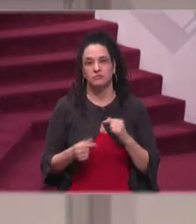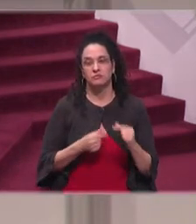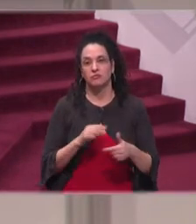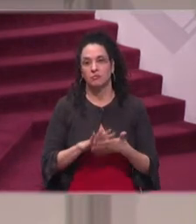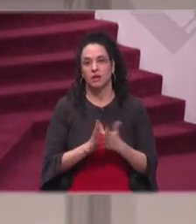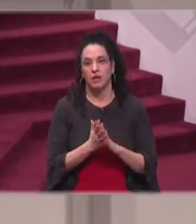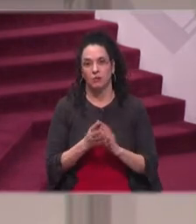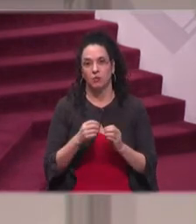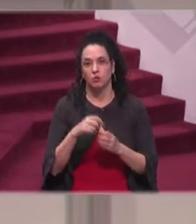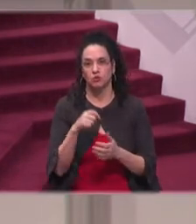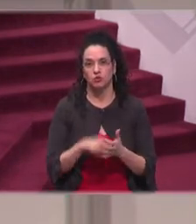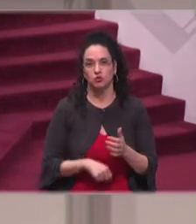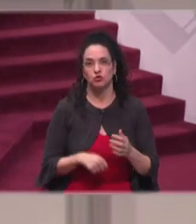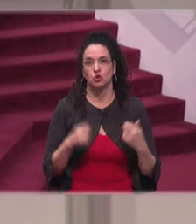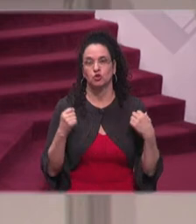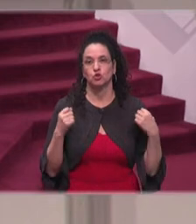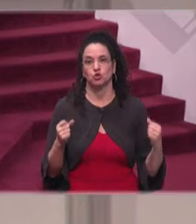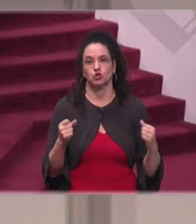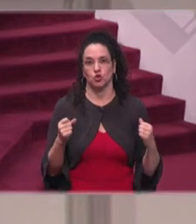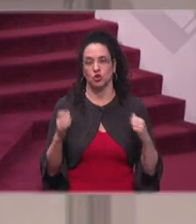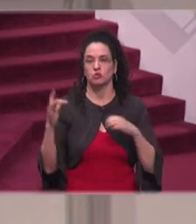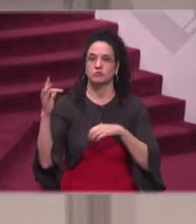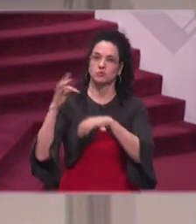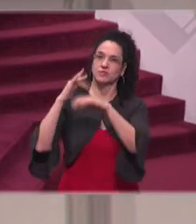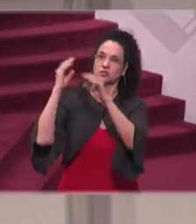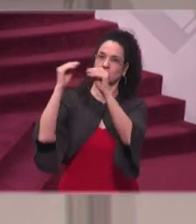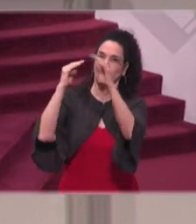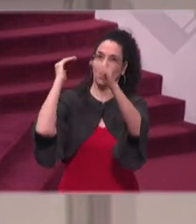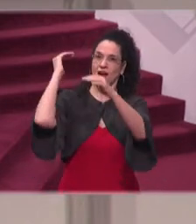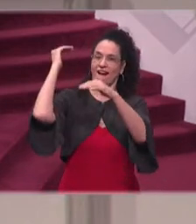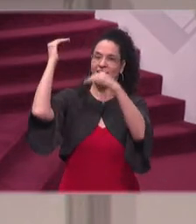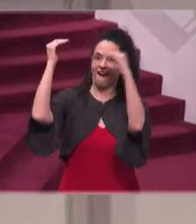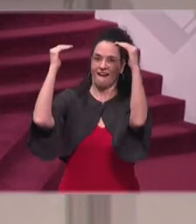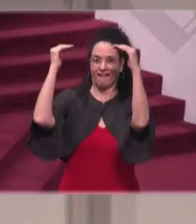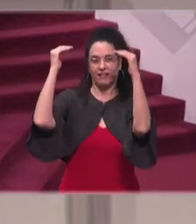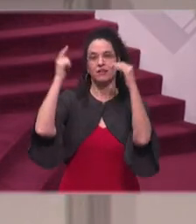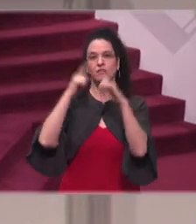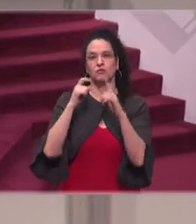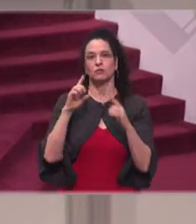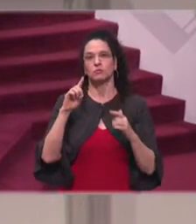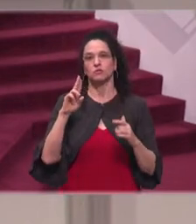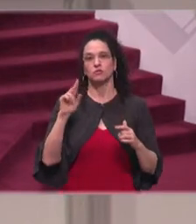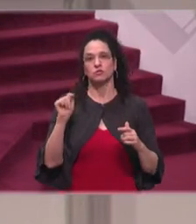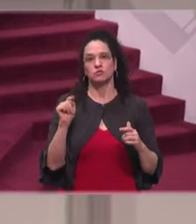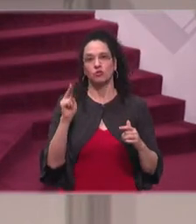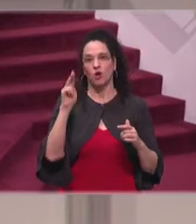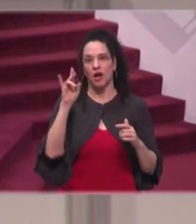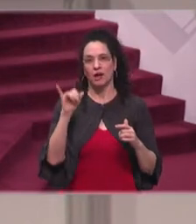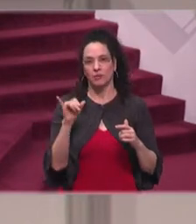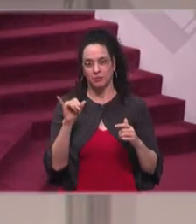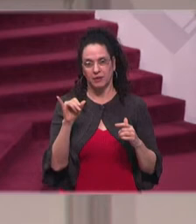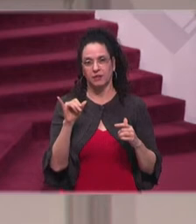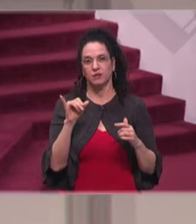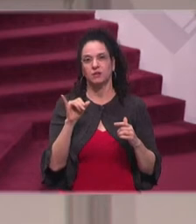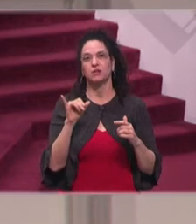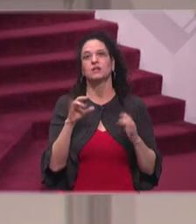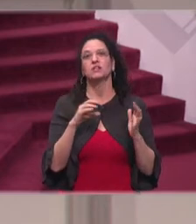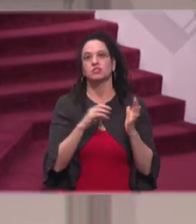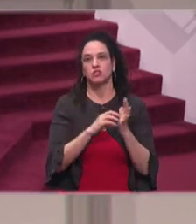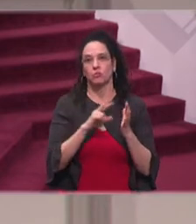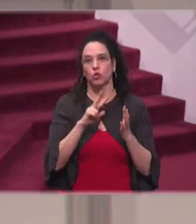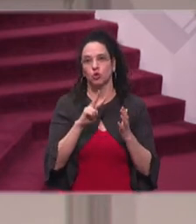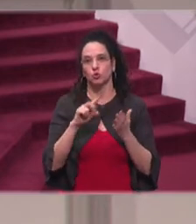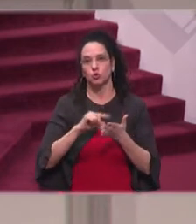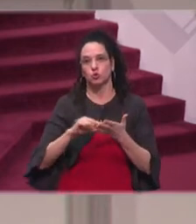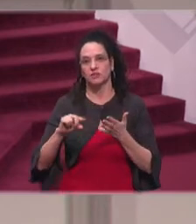Deeper, Growing Stronger, Reaching Higher, from Deuteronomy 32:7. We'd like to correspond with all of our visitors